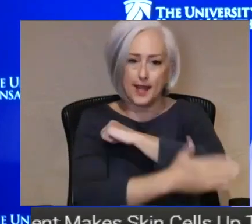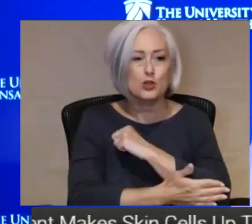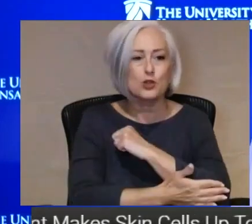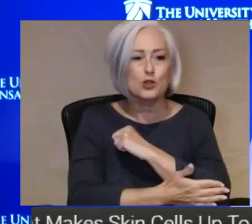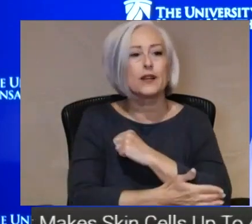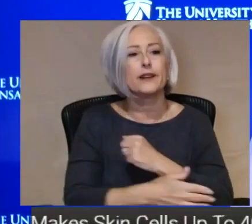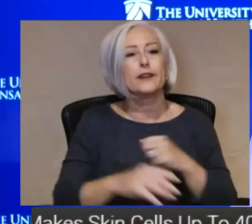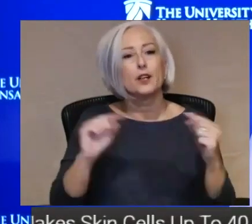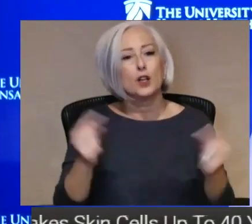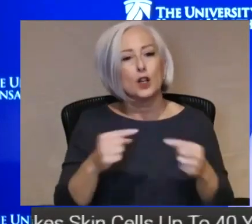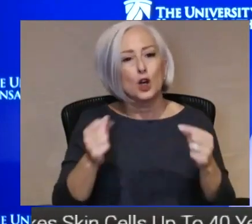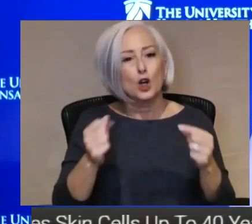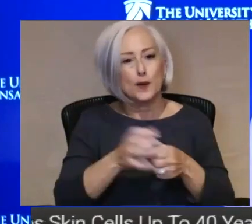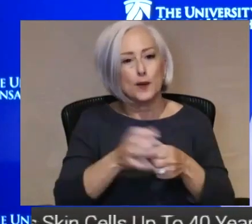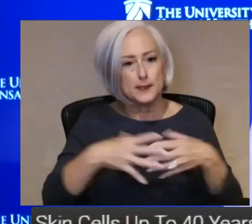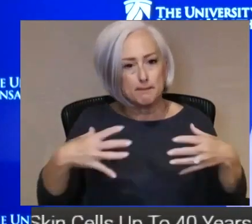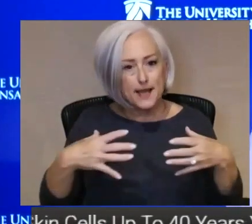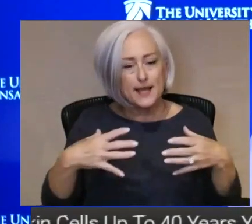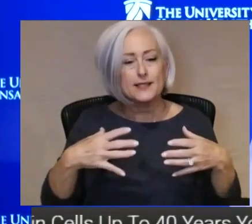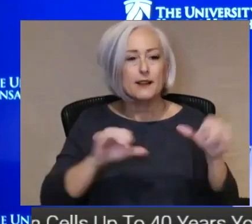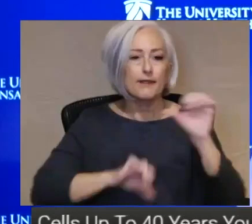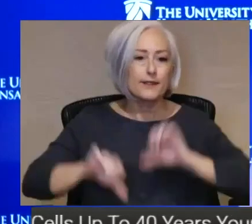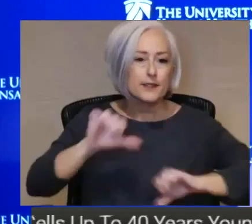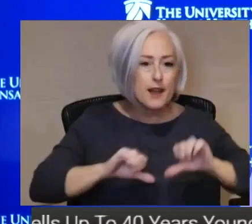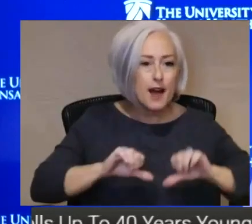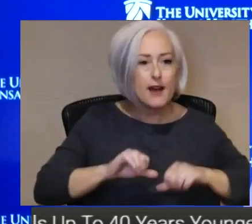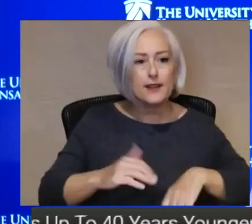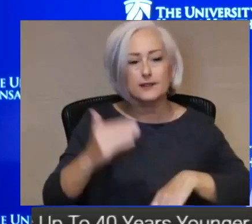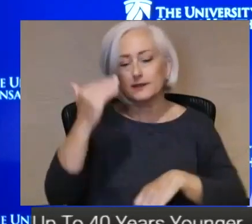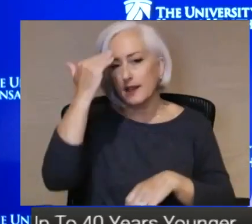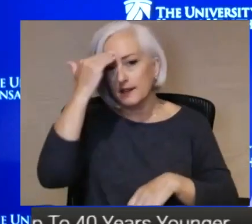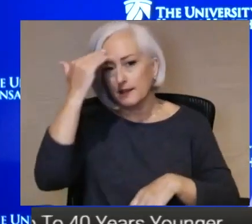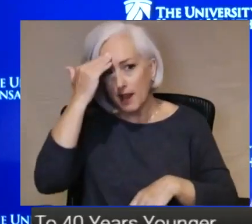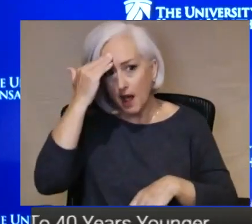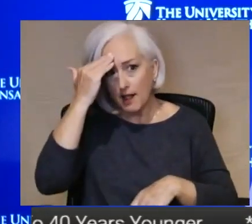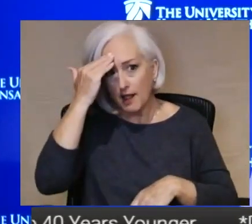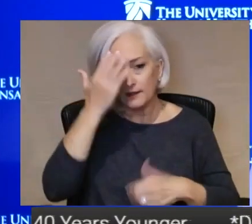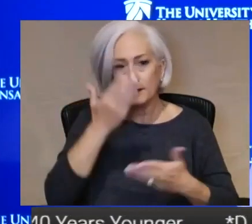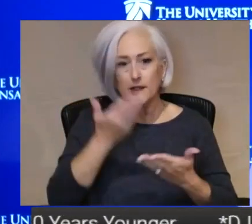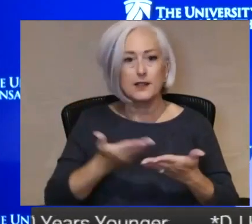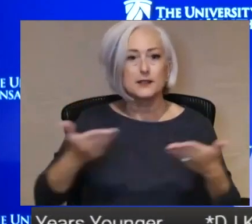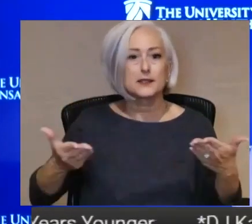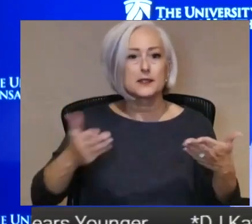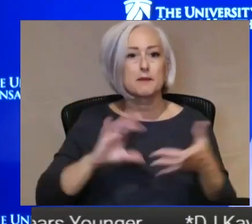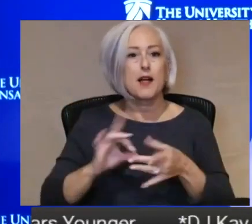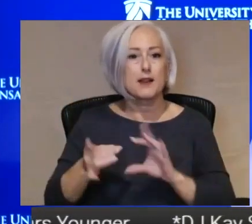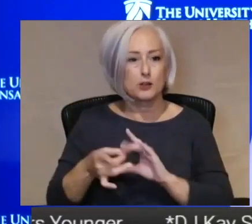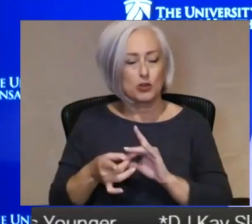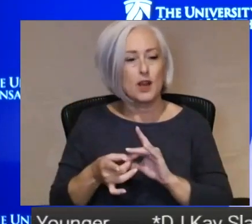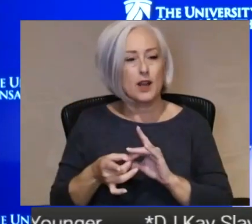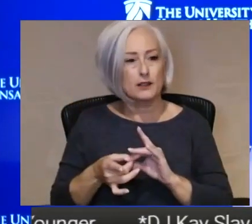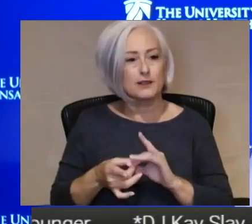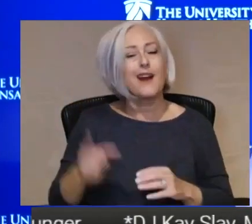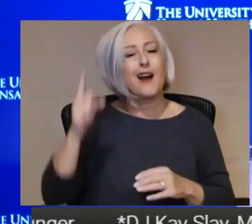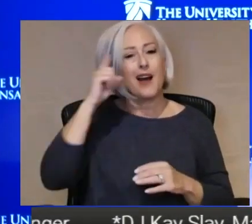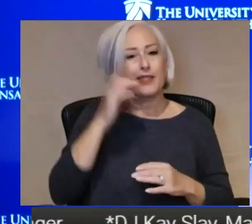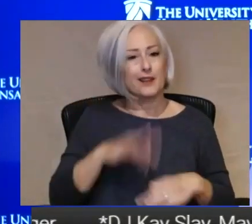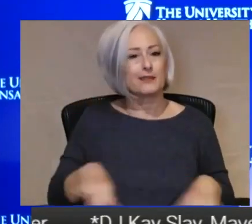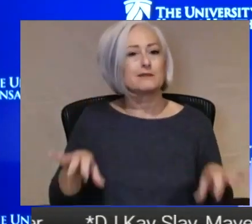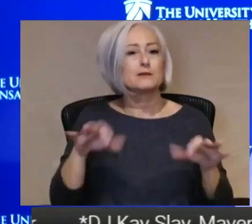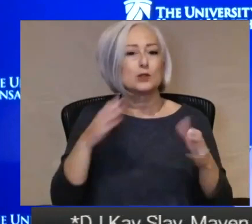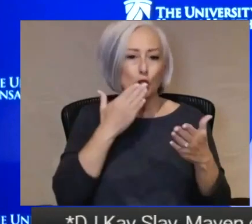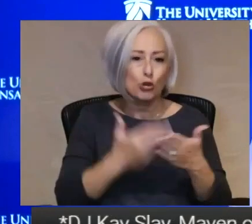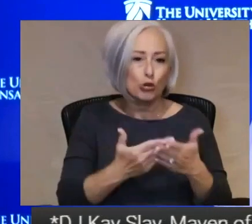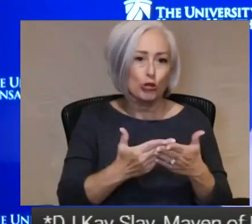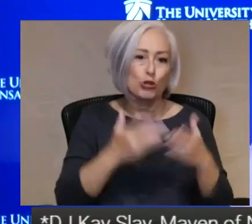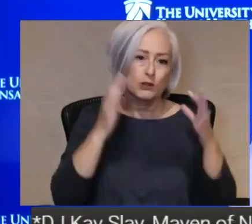knowledge, supply chain, all that stuff. So I think this is probably a good move by CDC. I think we know now that there is global circulation of the